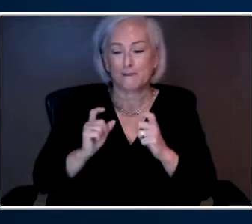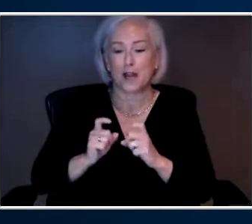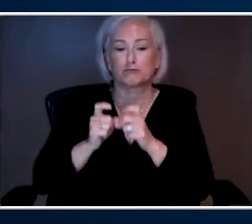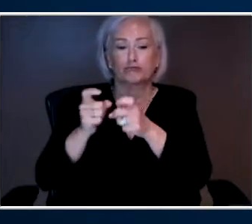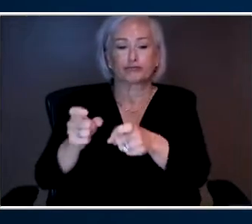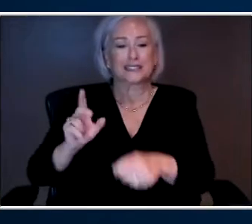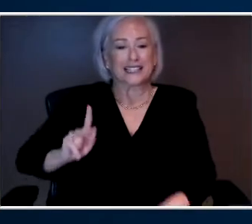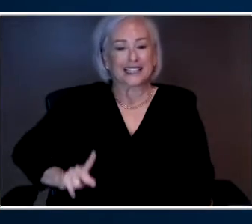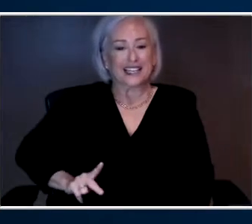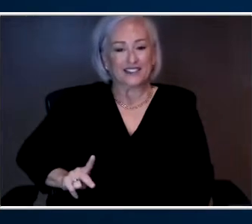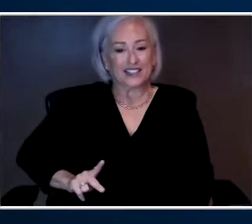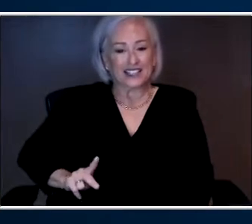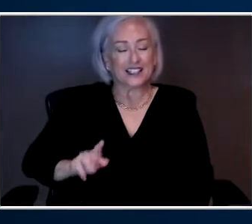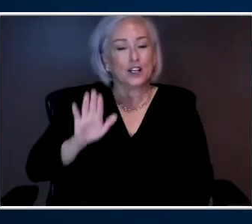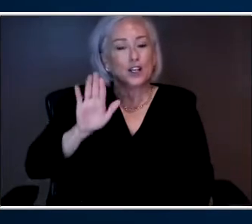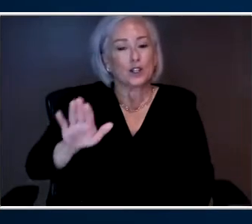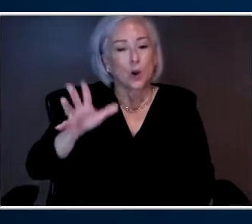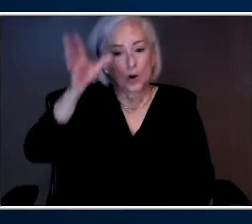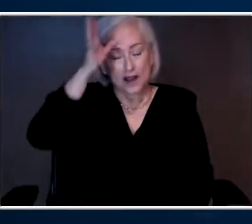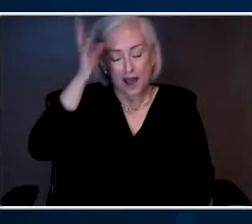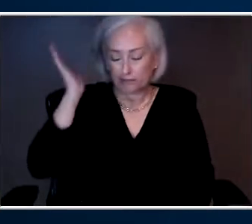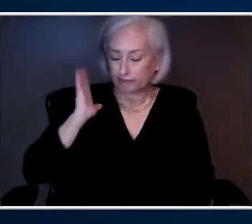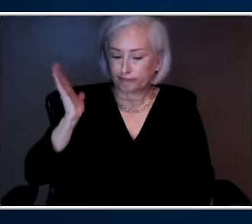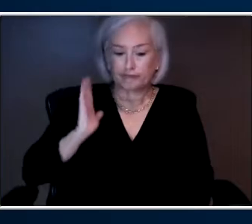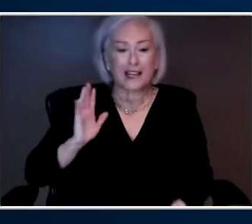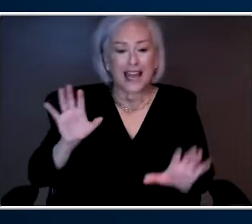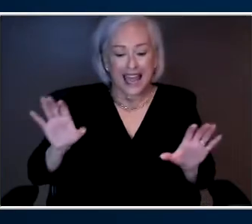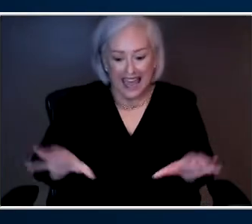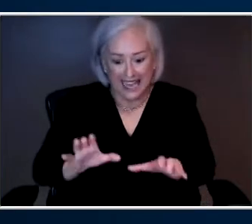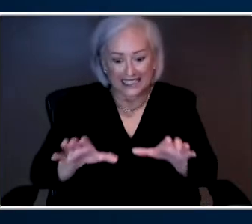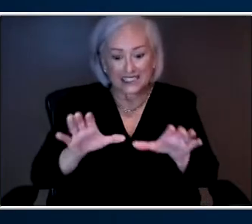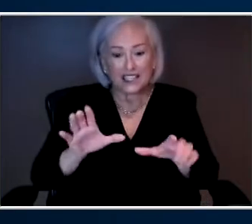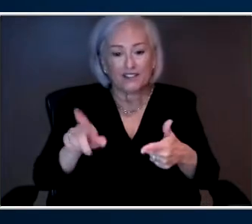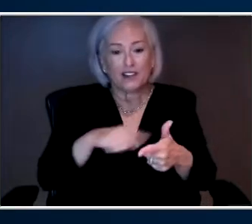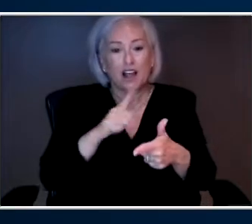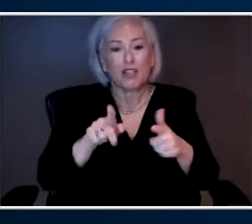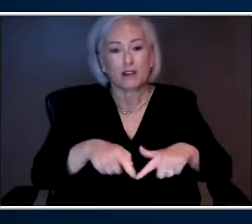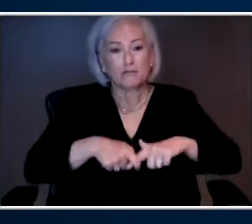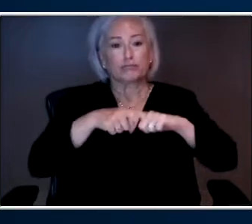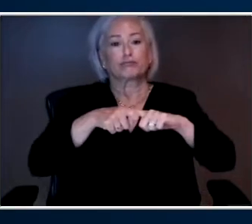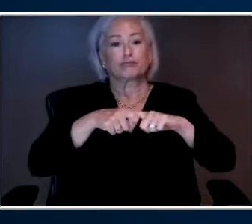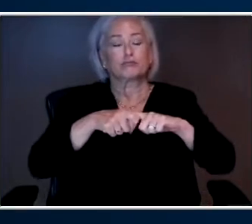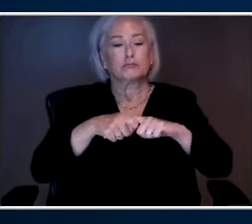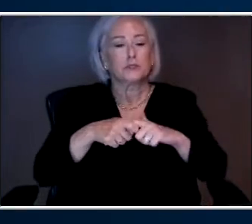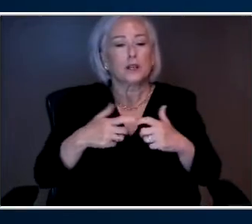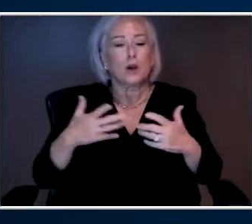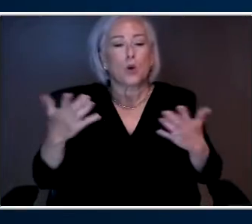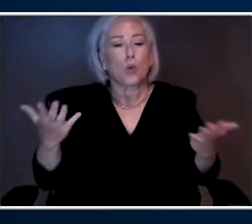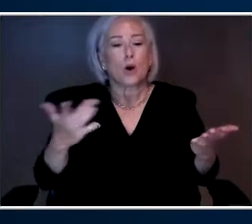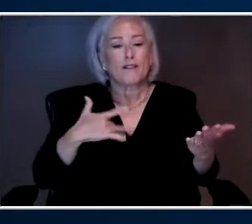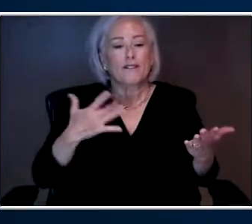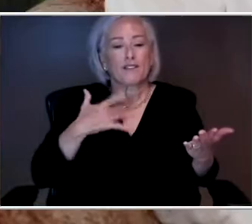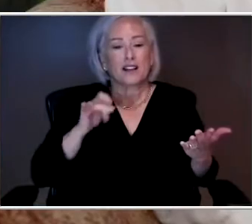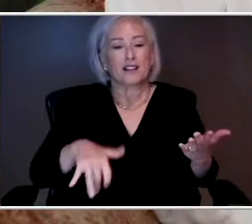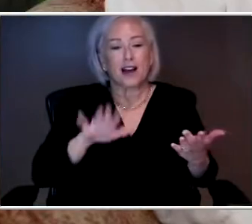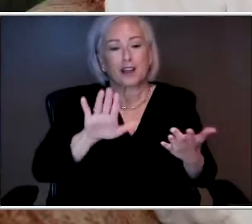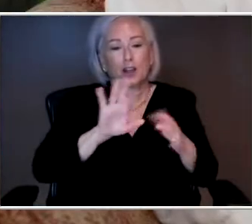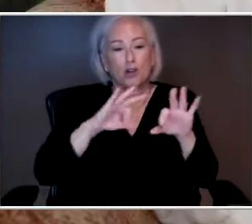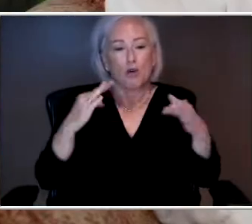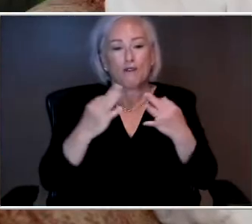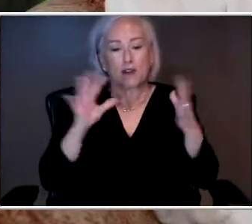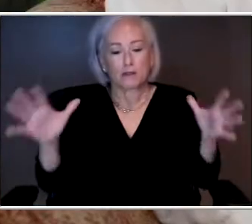yours kind of be sidelined. What was this like as a family coming together? Right. It